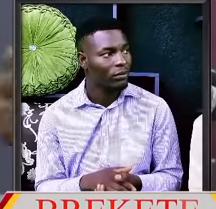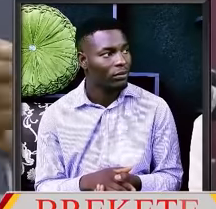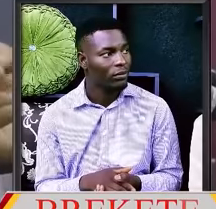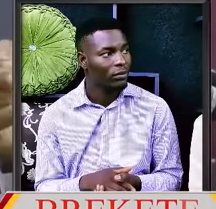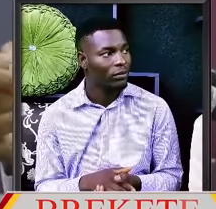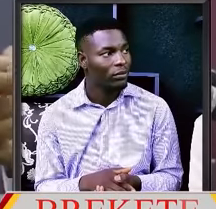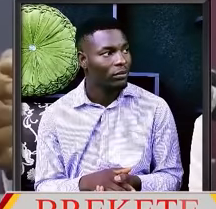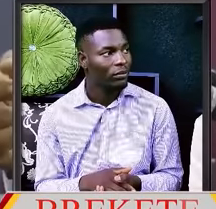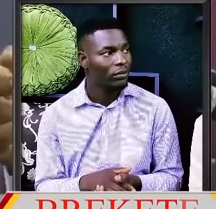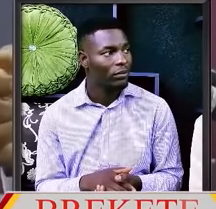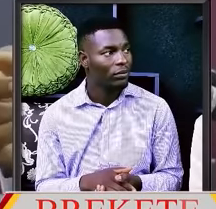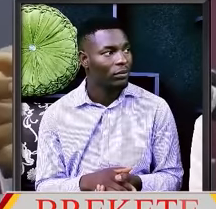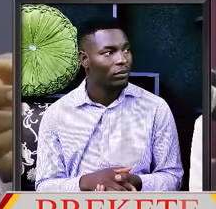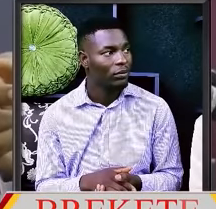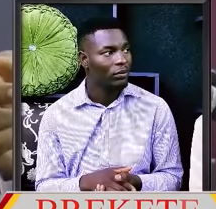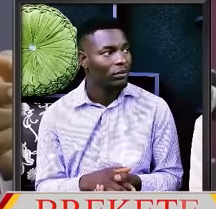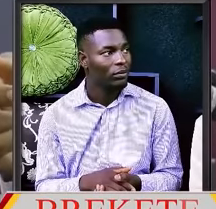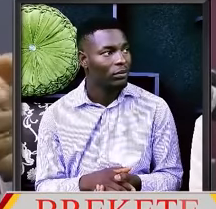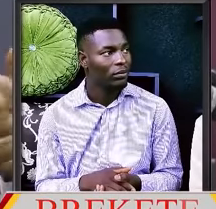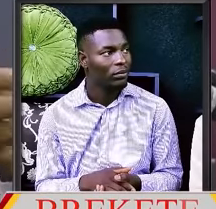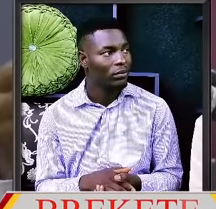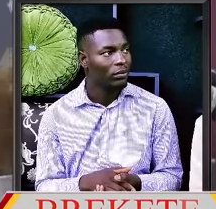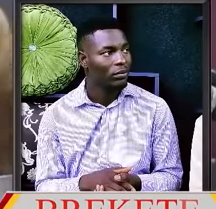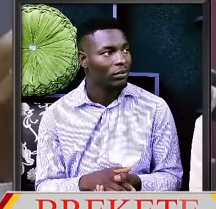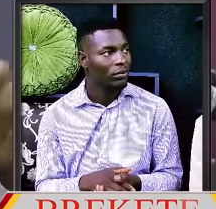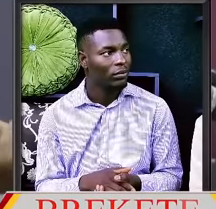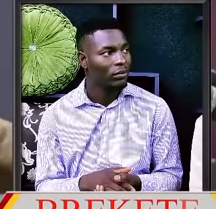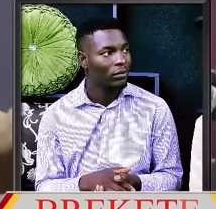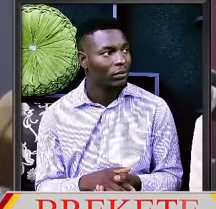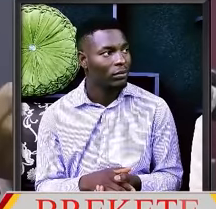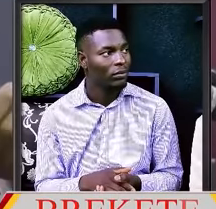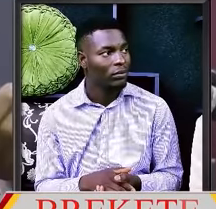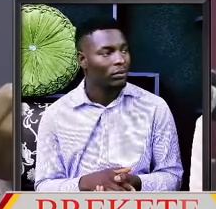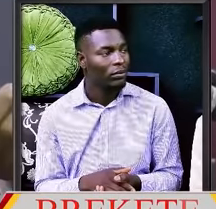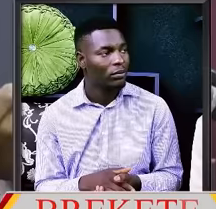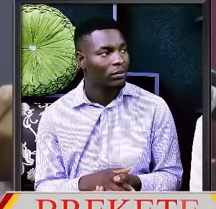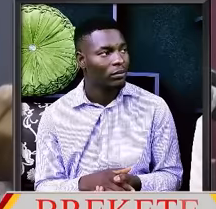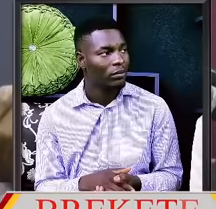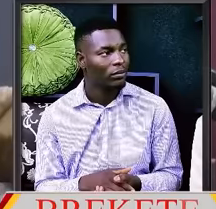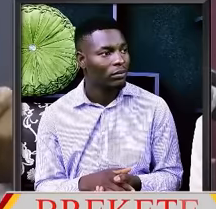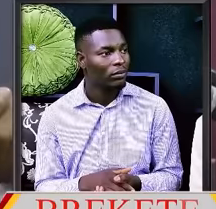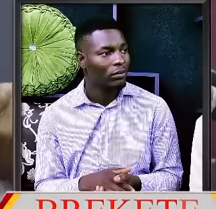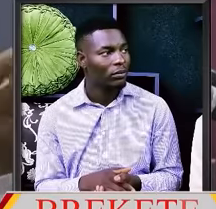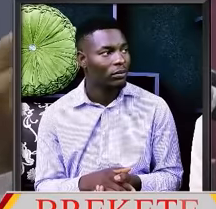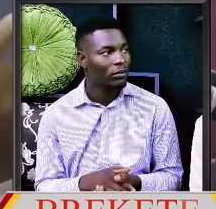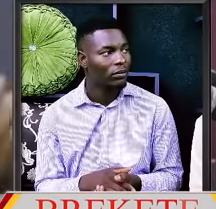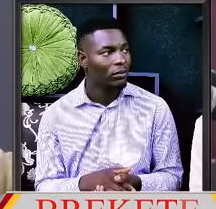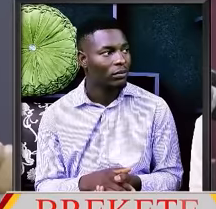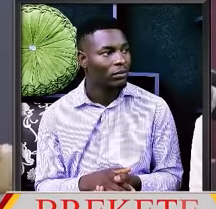settle with us. Hello. As one part. And the rest of the children. Hello.